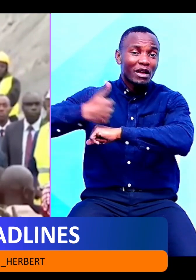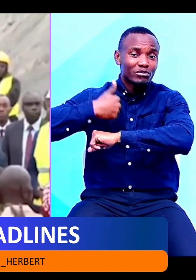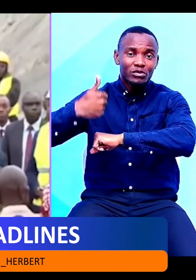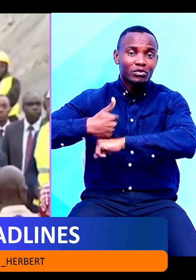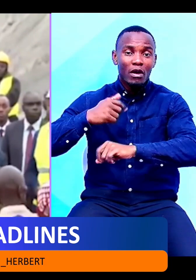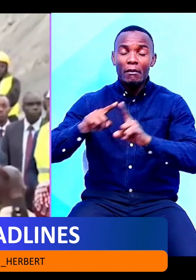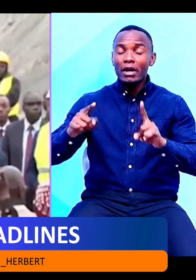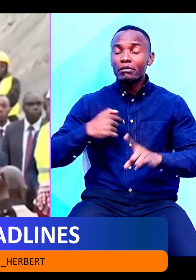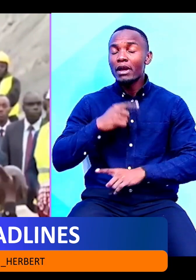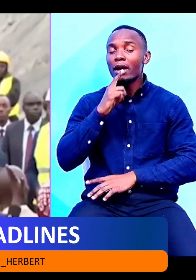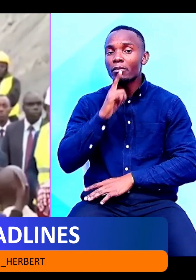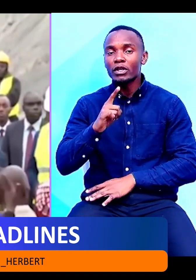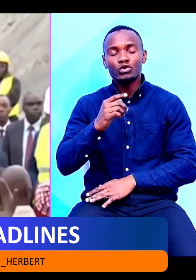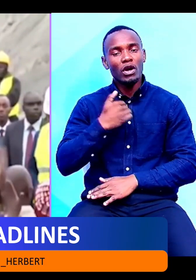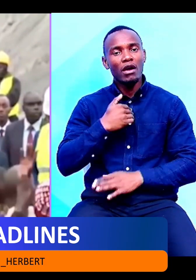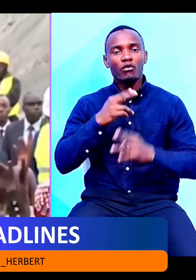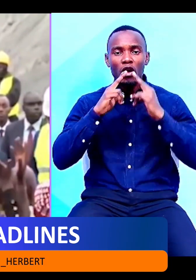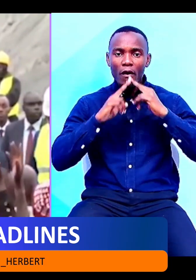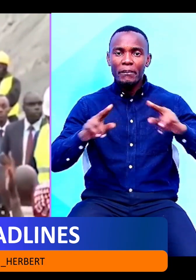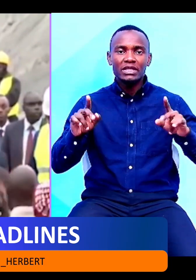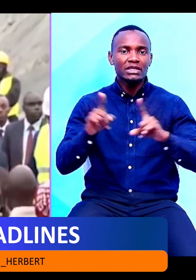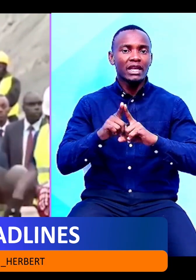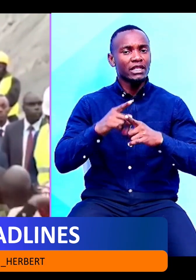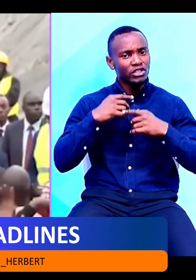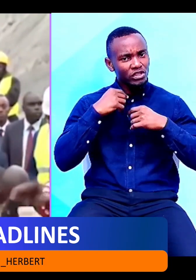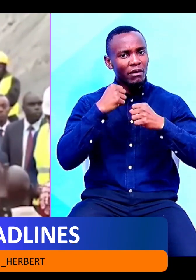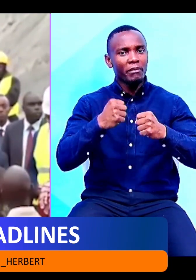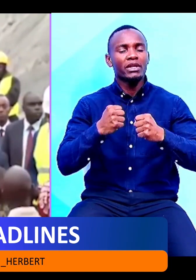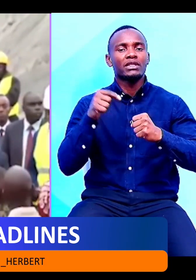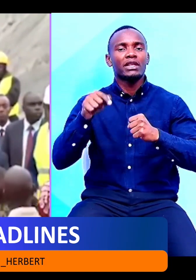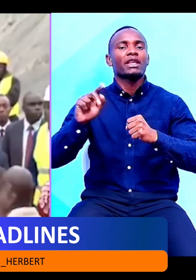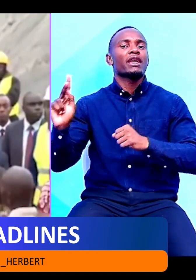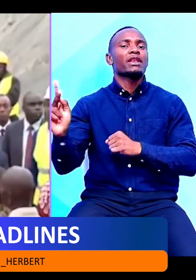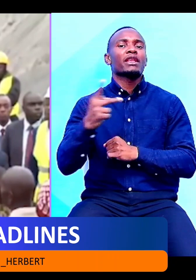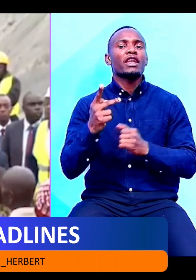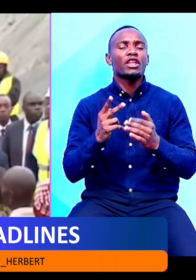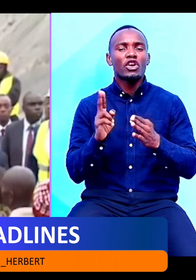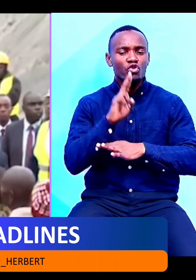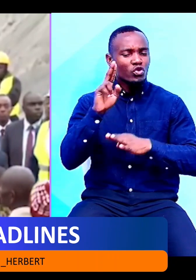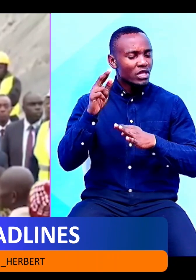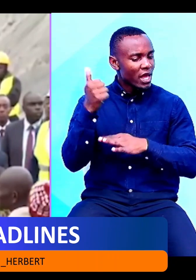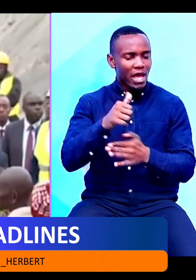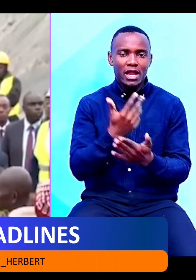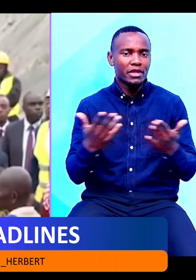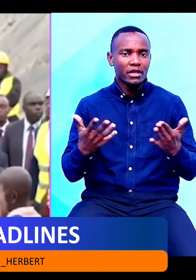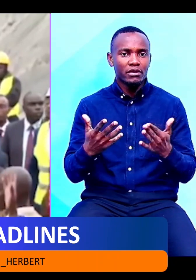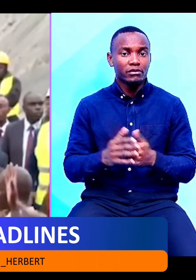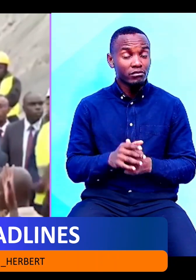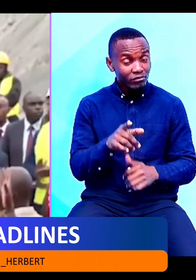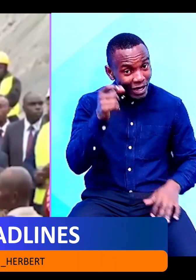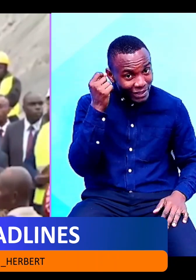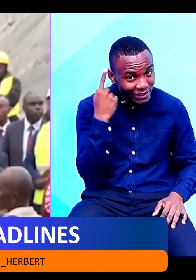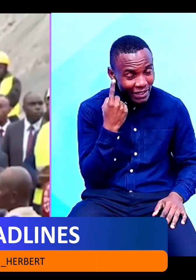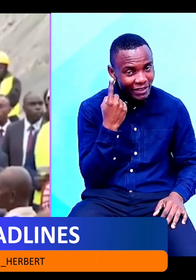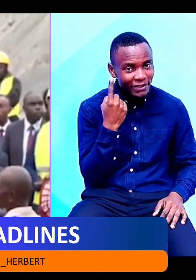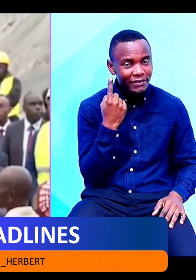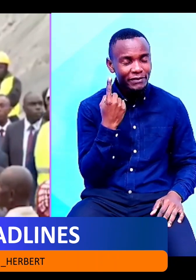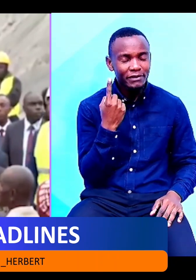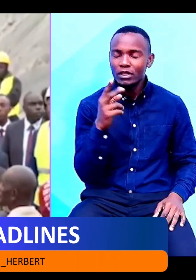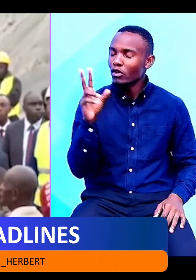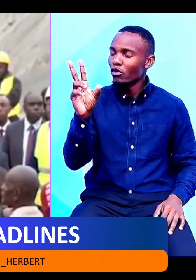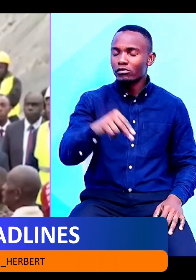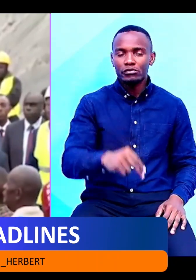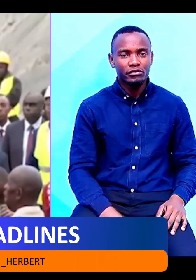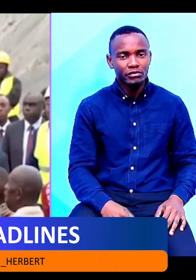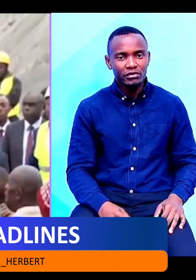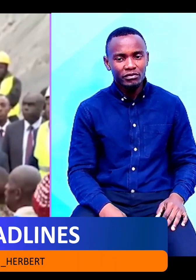peace and stability in Kenya by all means possible. Sio kama tunaelewana, my friends. Hapana.